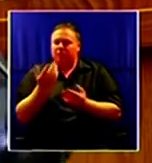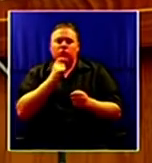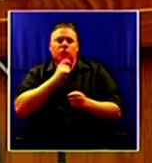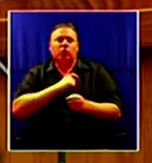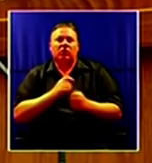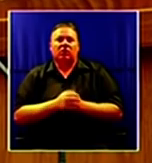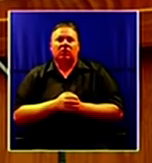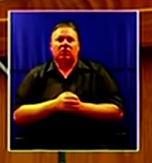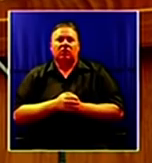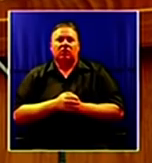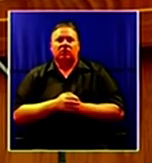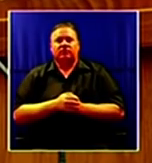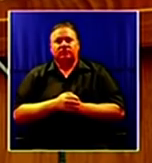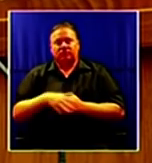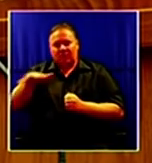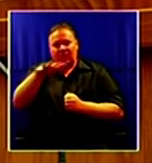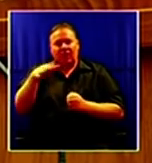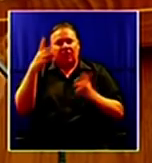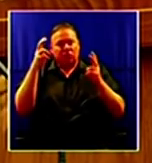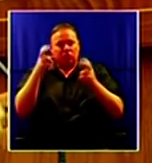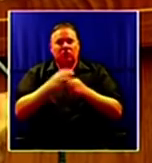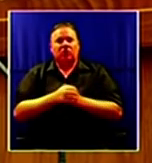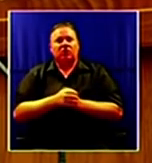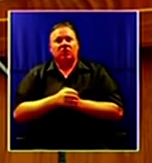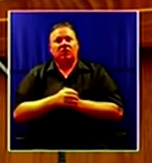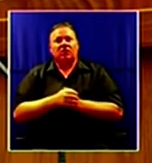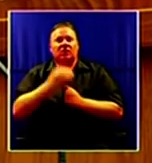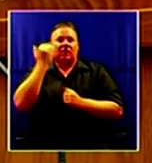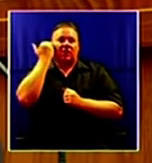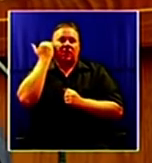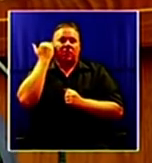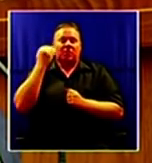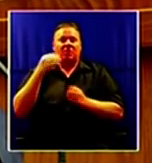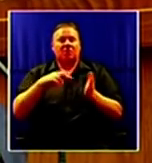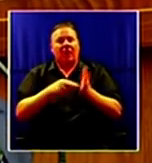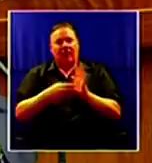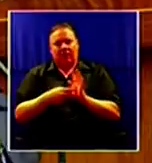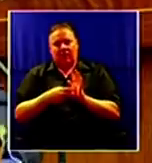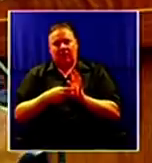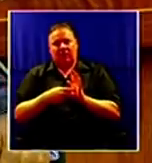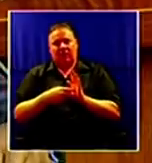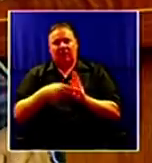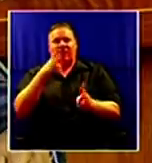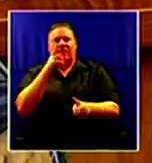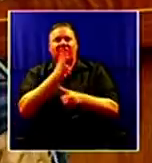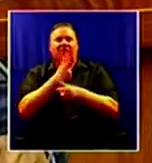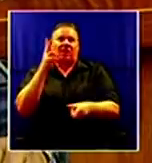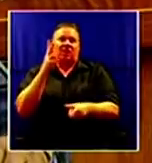and get the wheels going. Government plans to finalize a